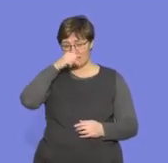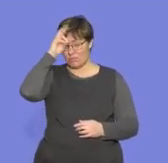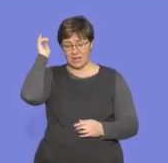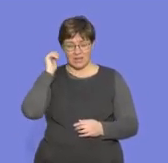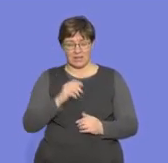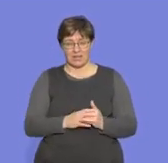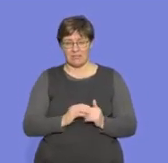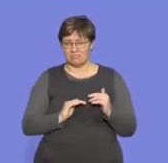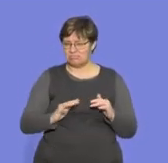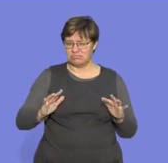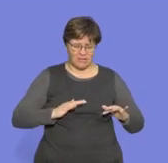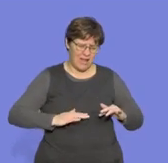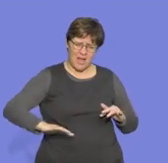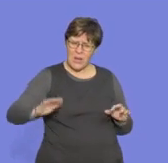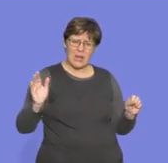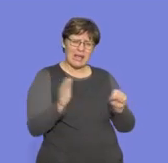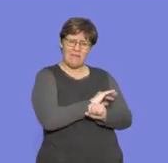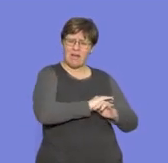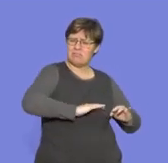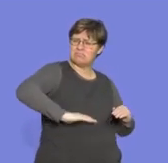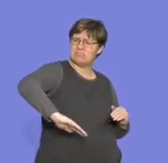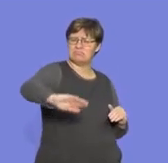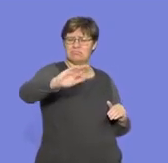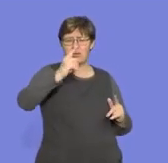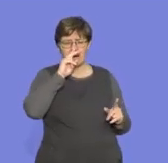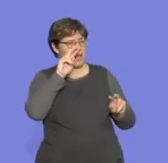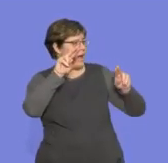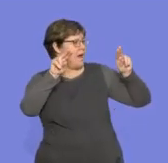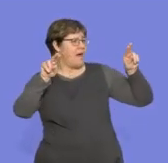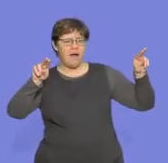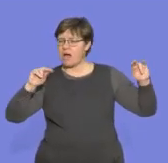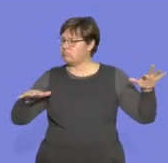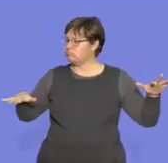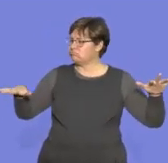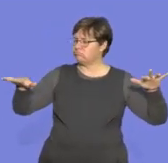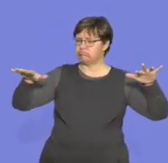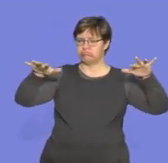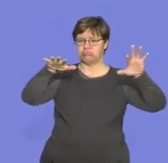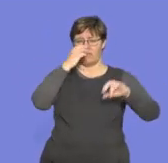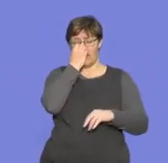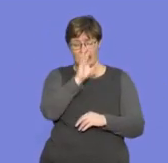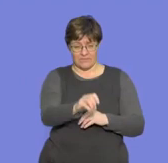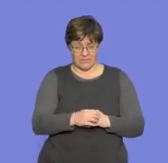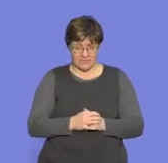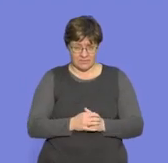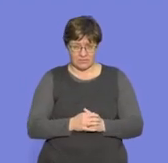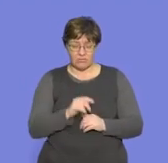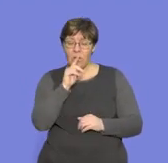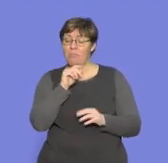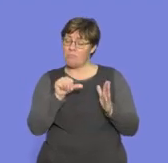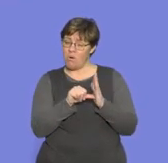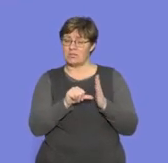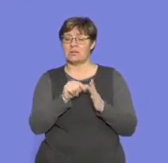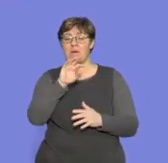flowers areas for as far as your beautiful eyes flowers can see. So for again, as far as your eyes can important see. biome So again, from a important tourist perspective. biome